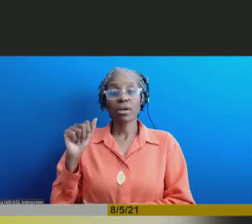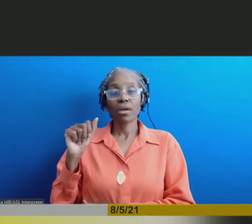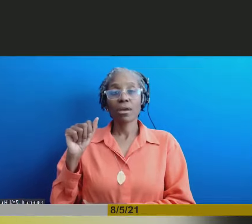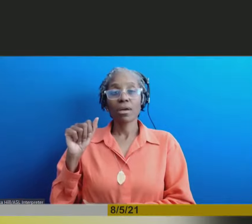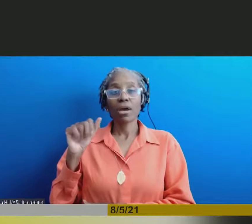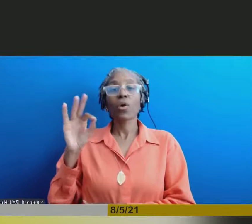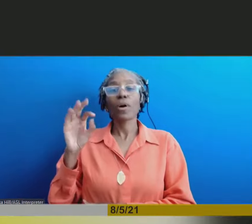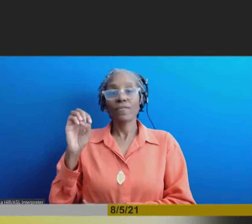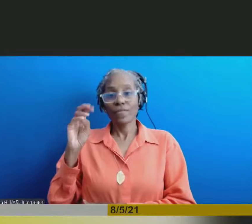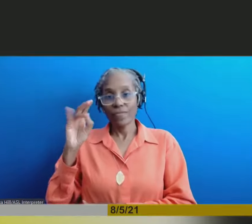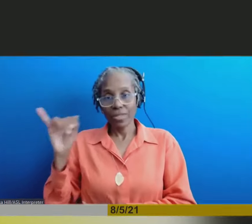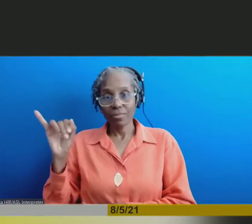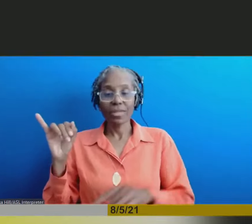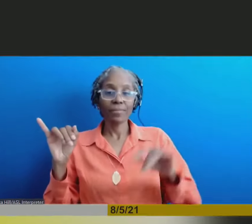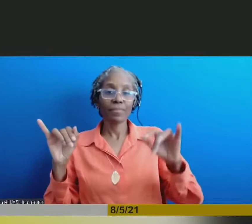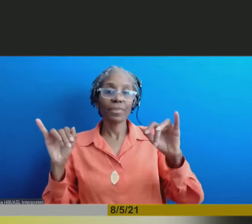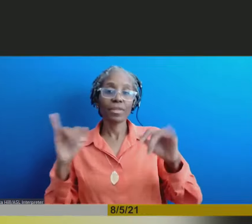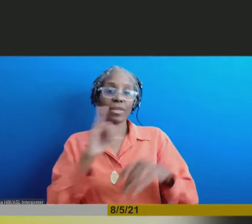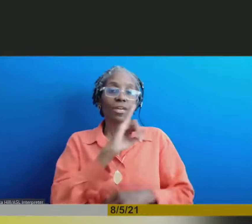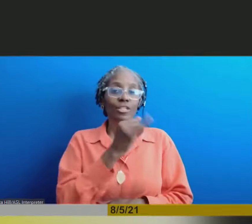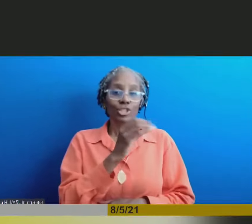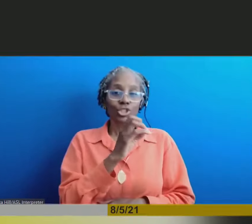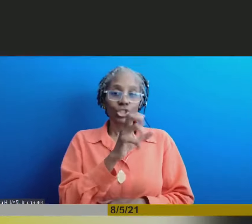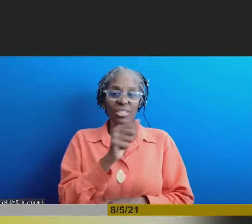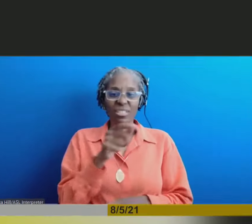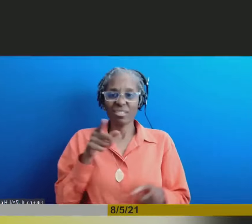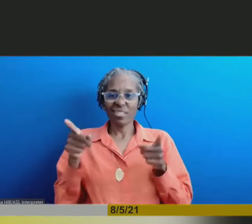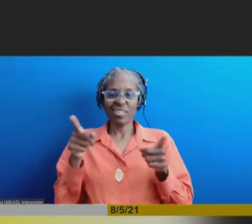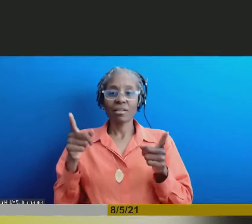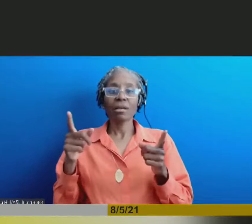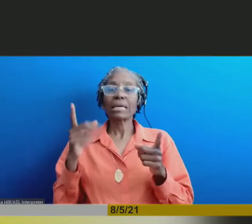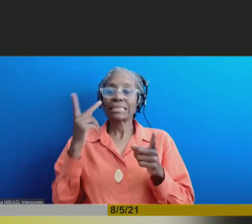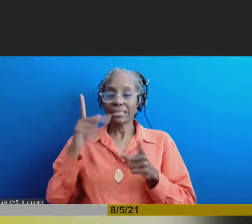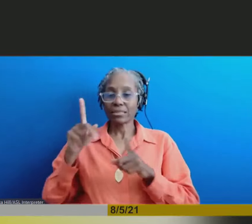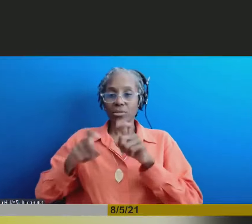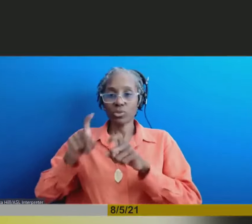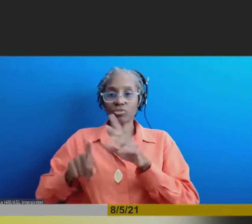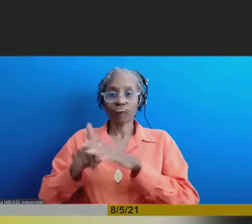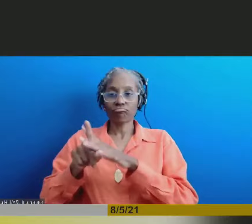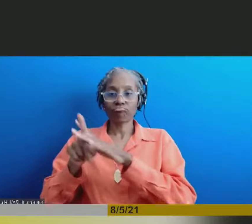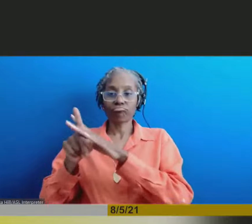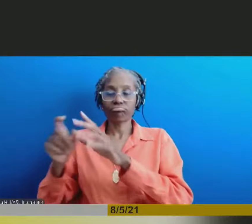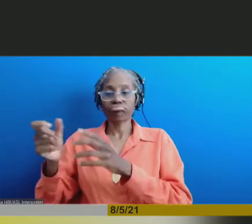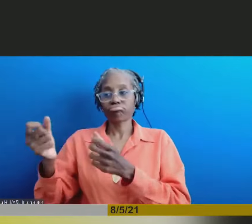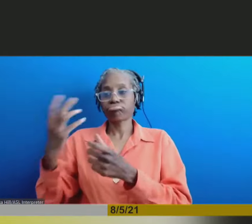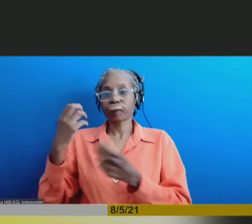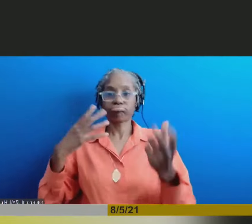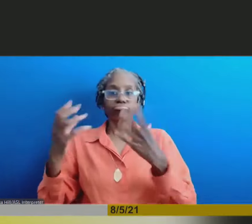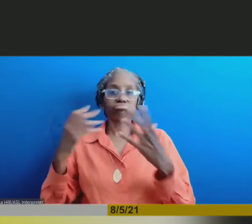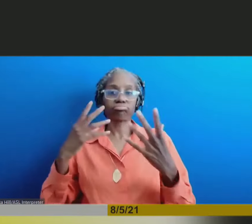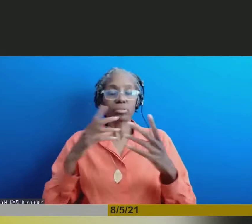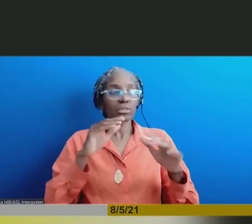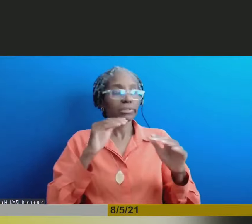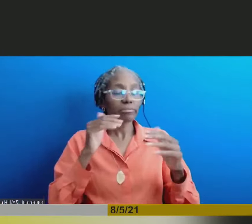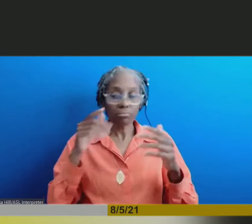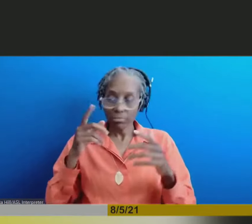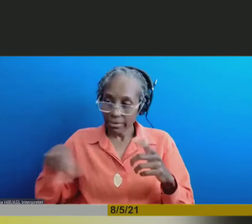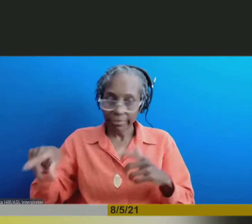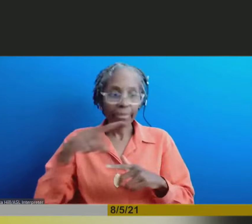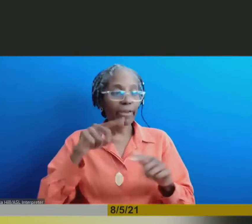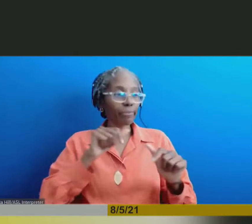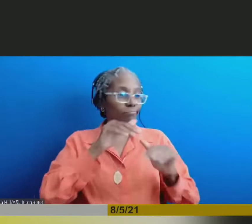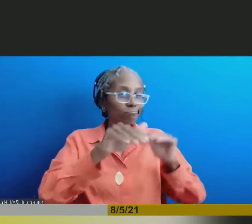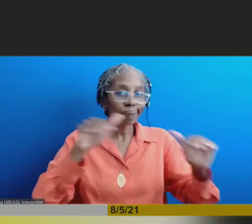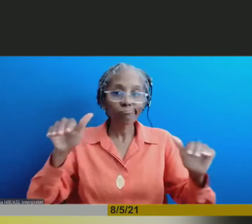Femi and Jessica both have heard many questions come up in the community as they've been doing the outreach. And so we've ask